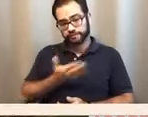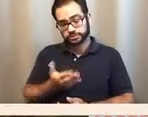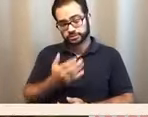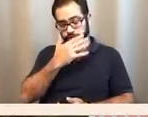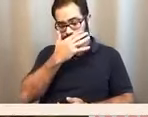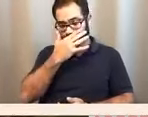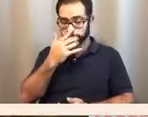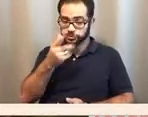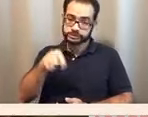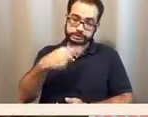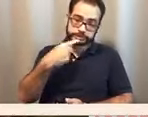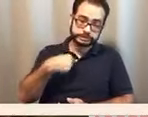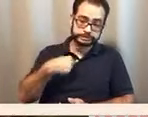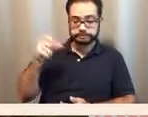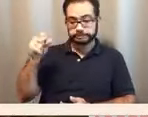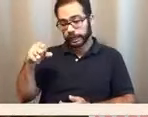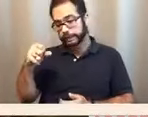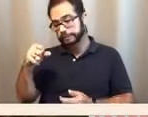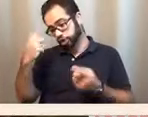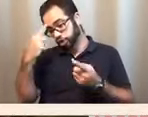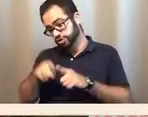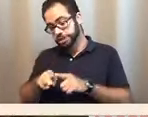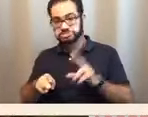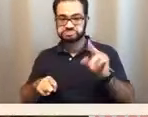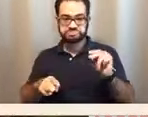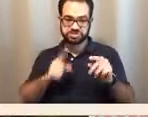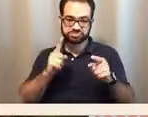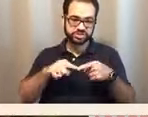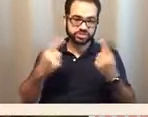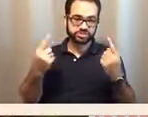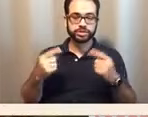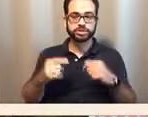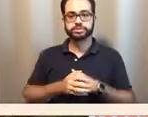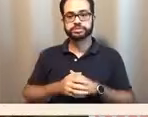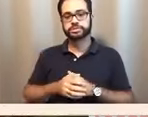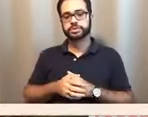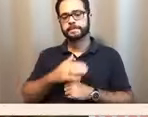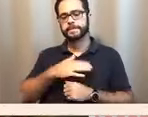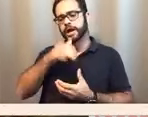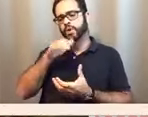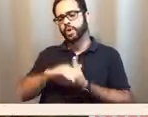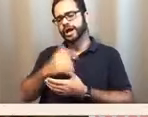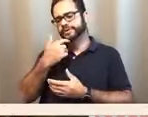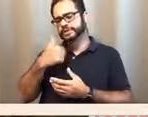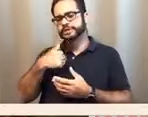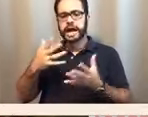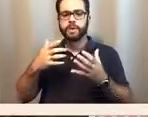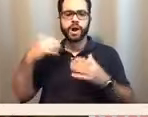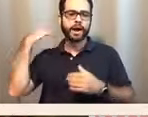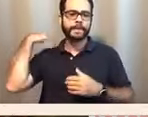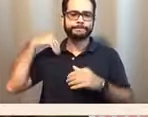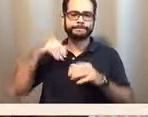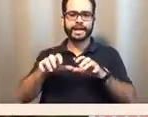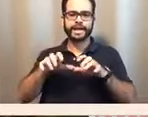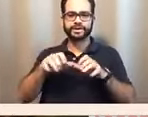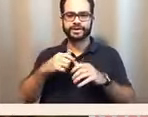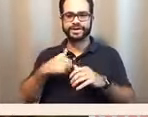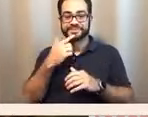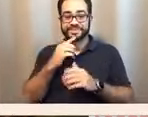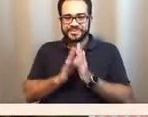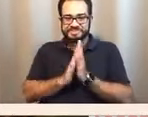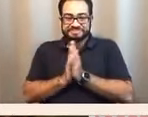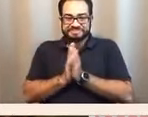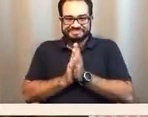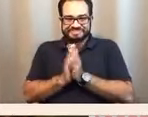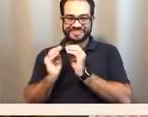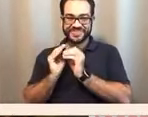no. If my wife said, well, I want a back rub, I'm thinking in my mind, like, yeah, I'm going to get the